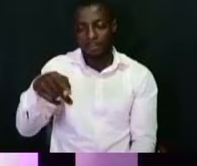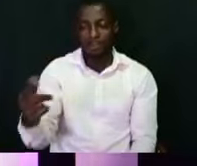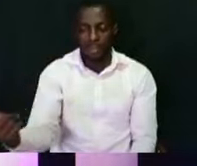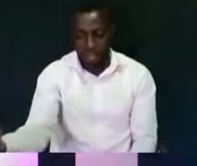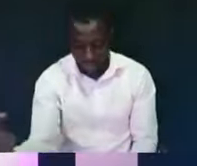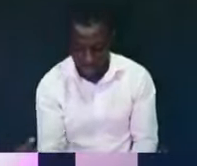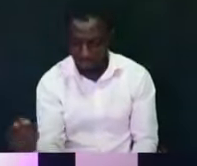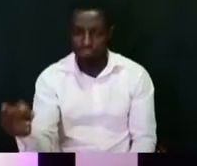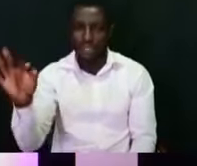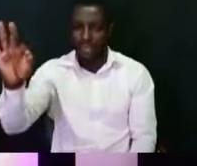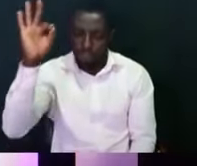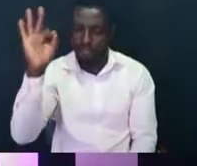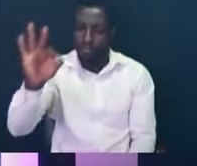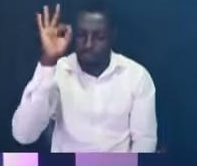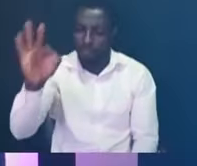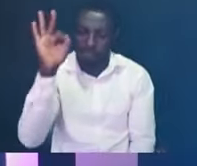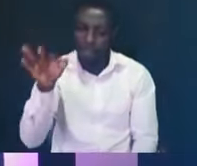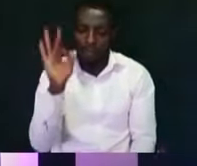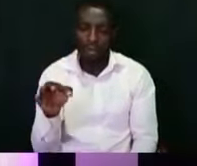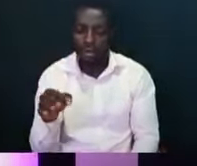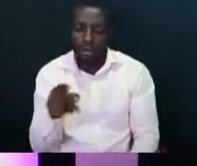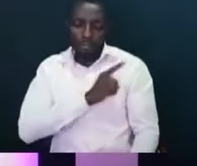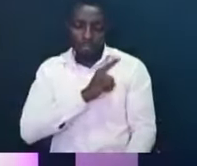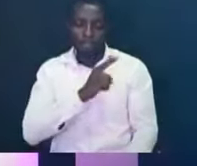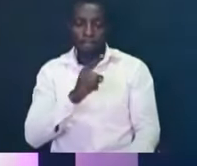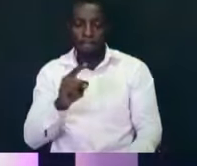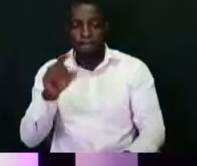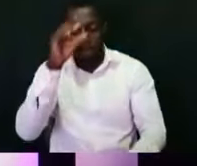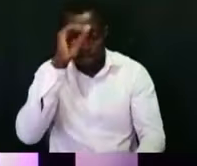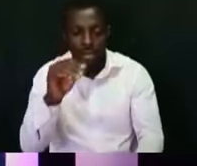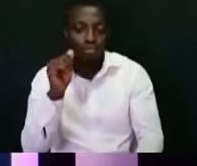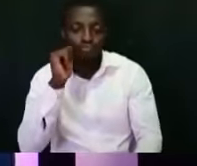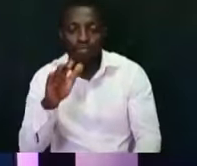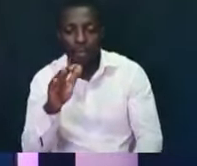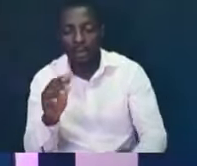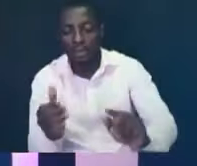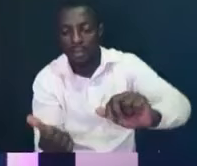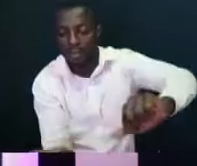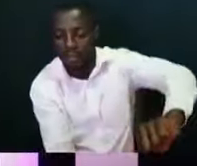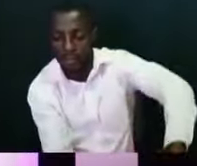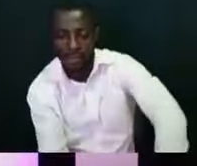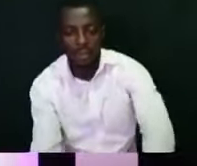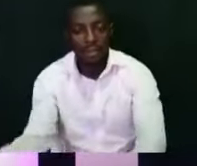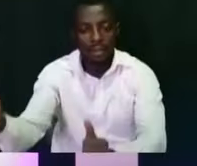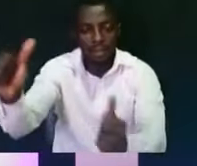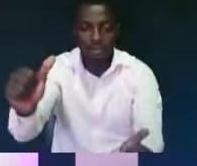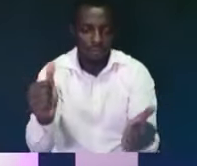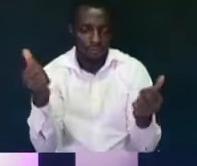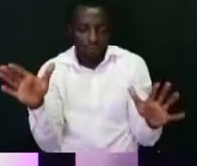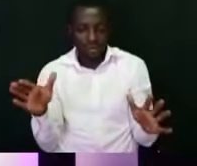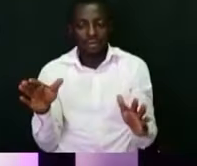Christ they were baptized both men and women Simon